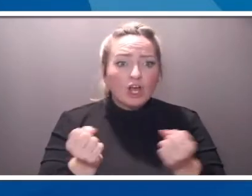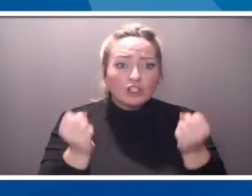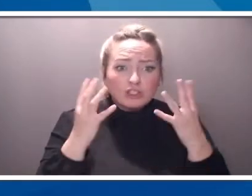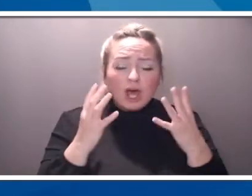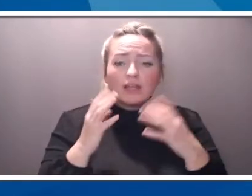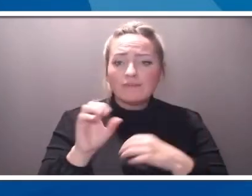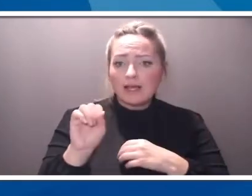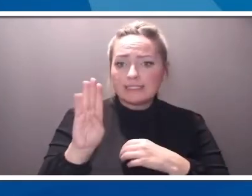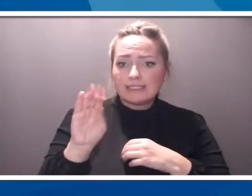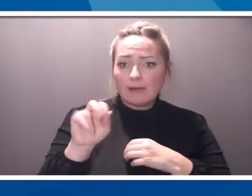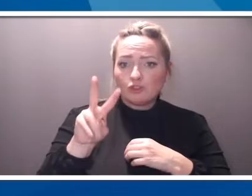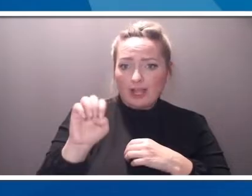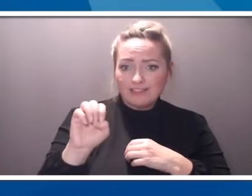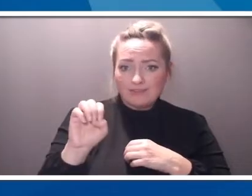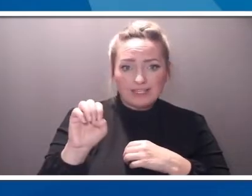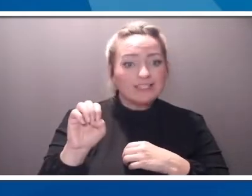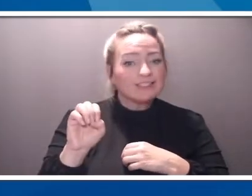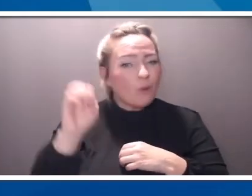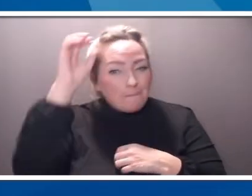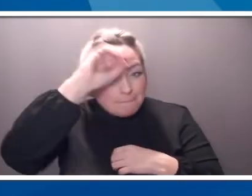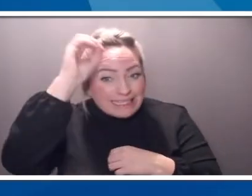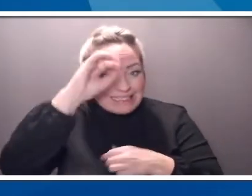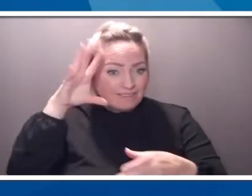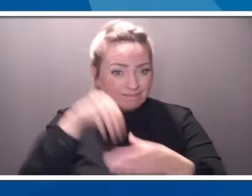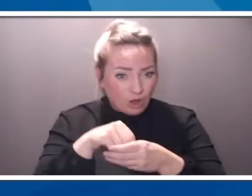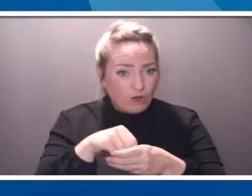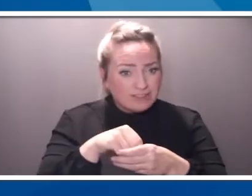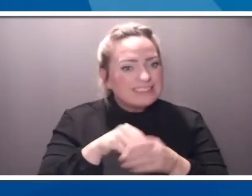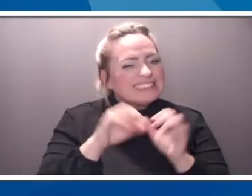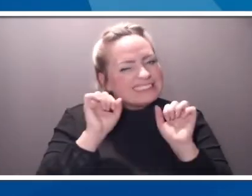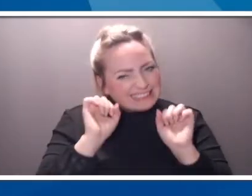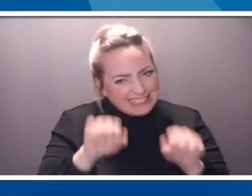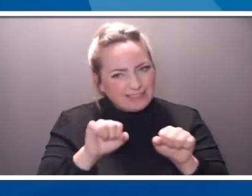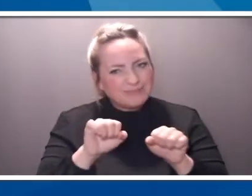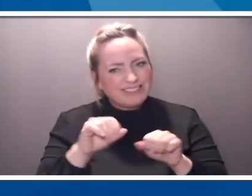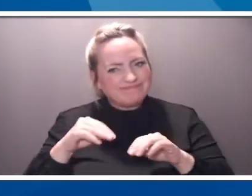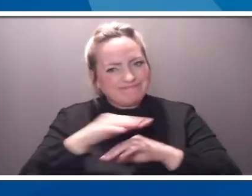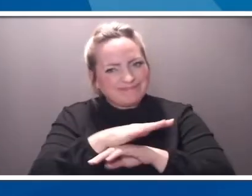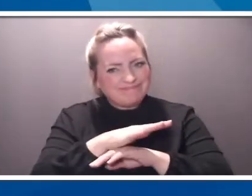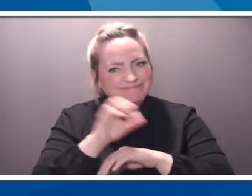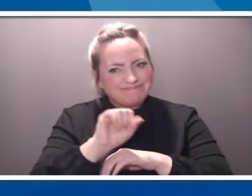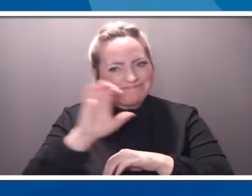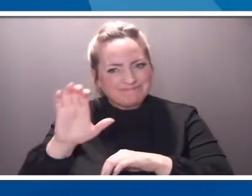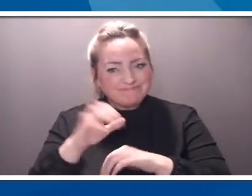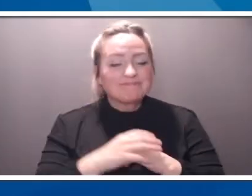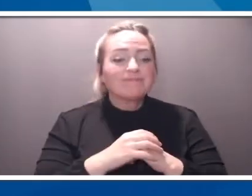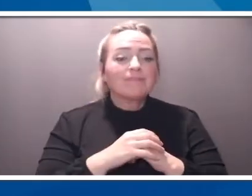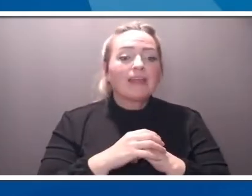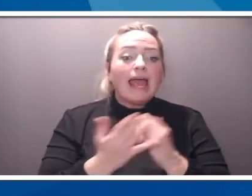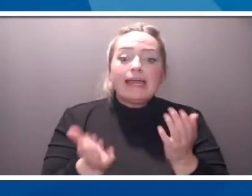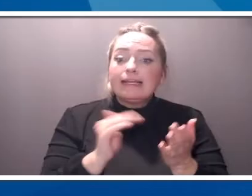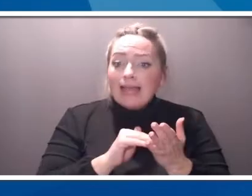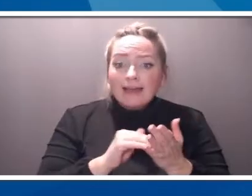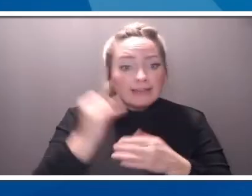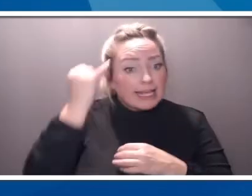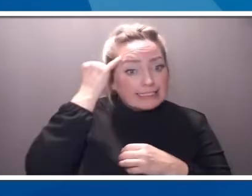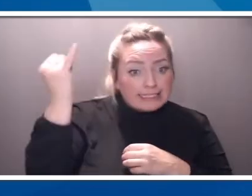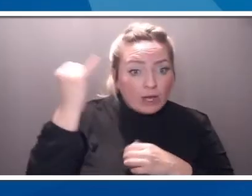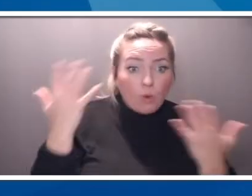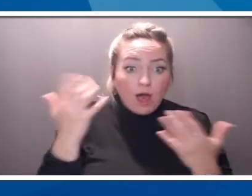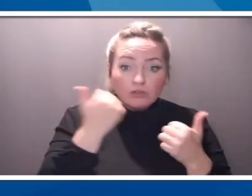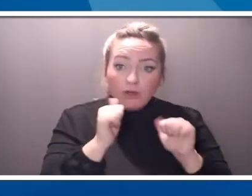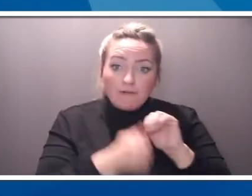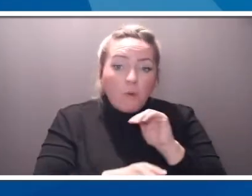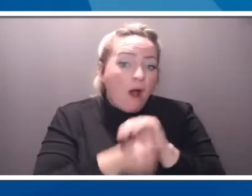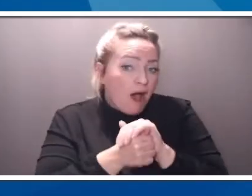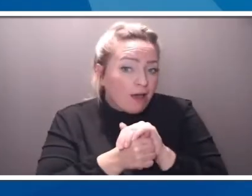And there's a lot of subjectivity. WCAG success criteria can be, in many ways, very subjective. And again,